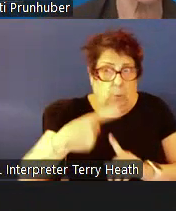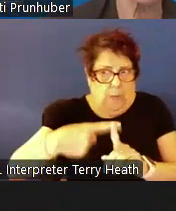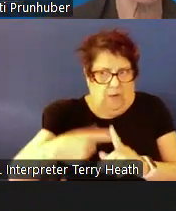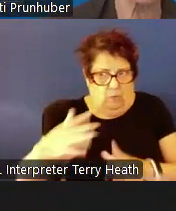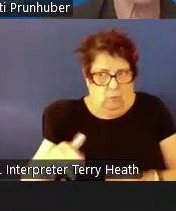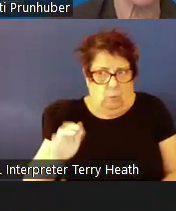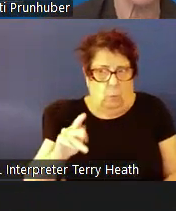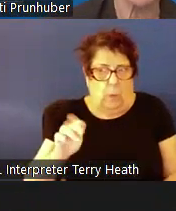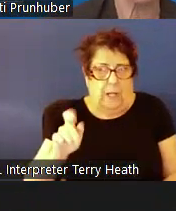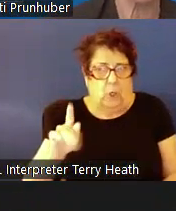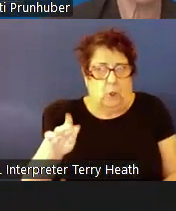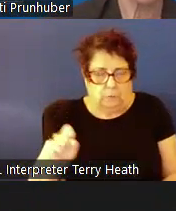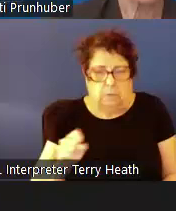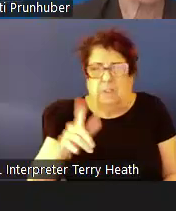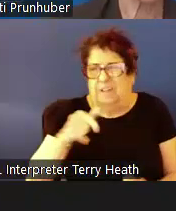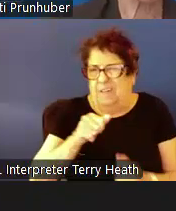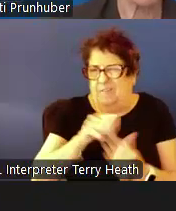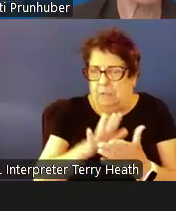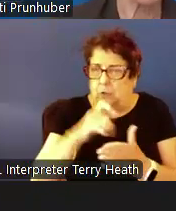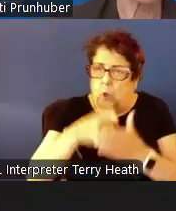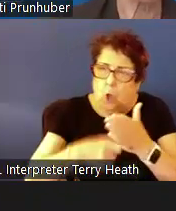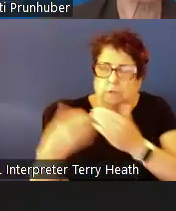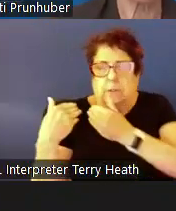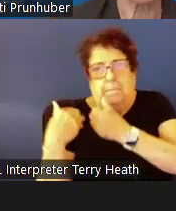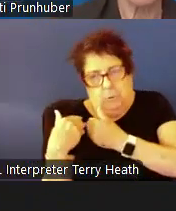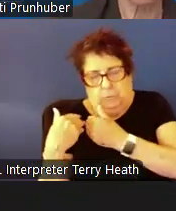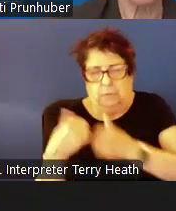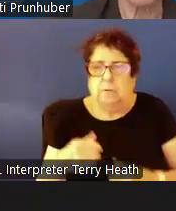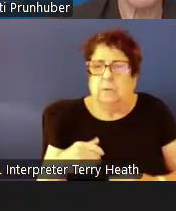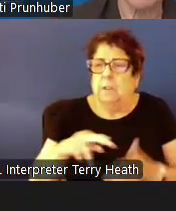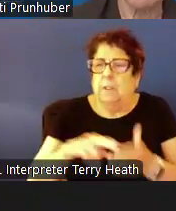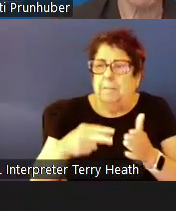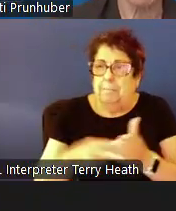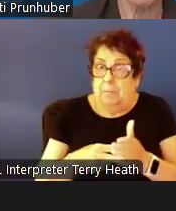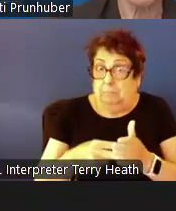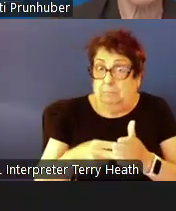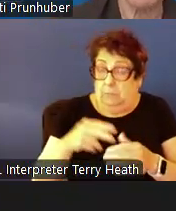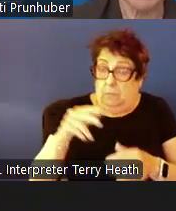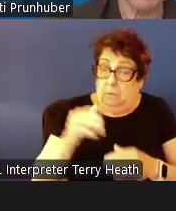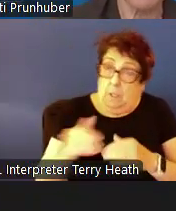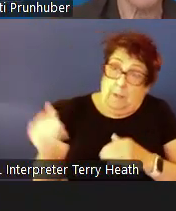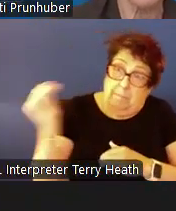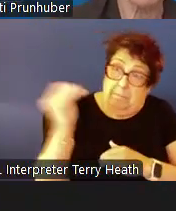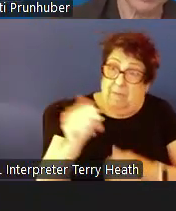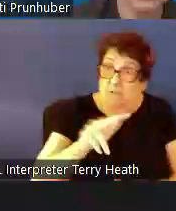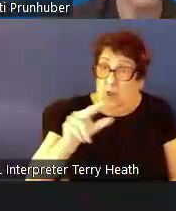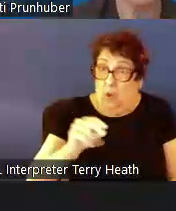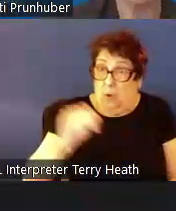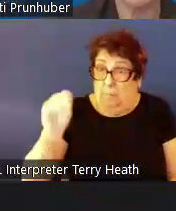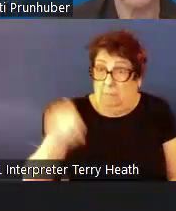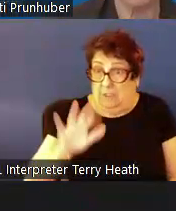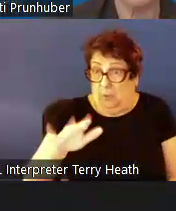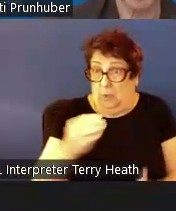cost burdens are defined as having to pay more than 30% of your income for your housing costs, for your rent